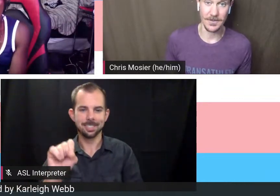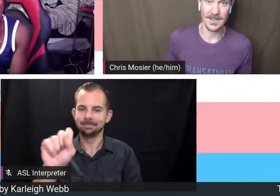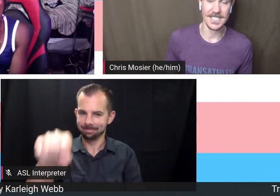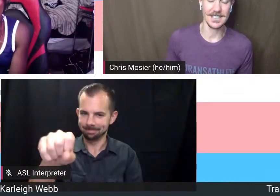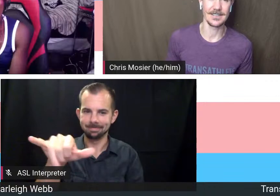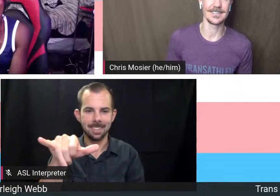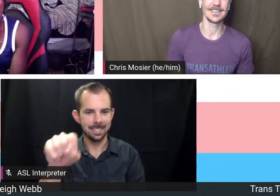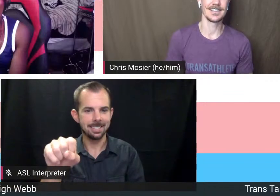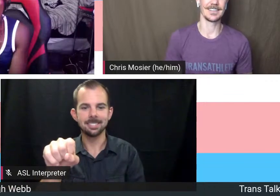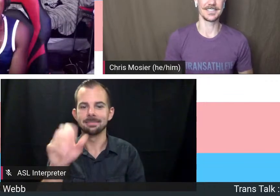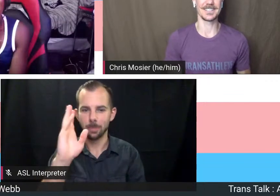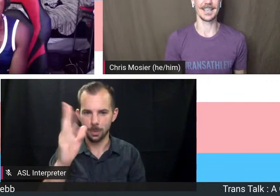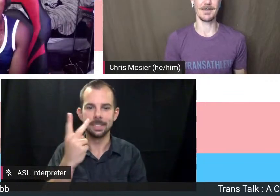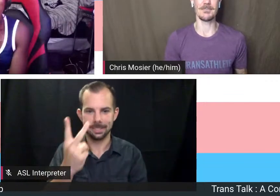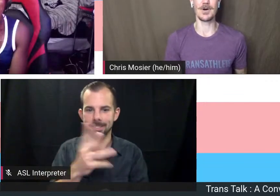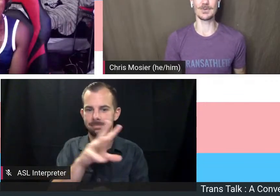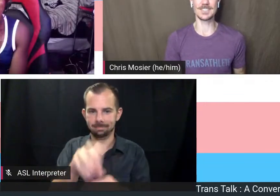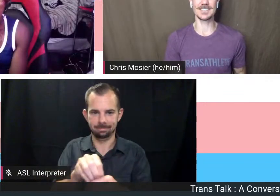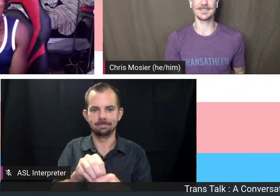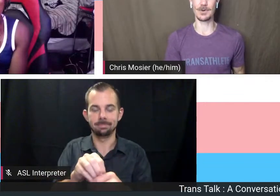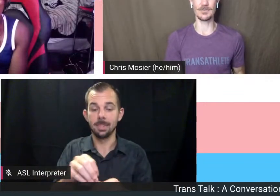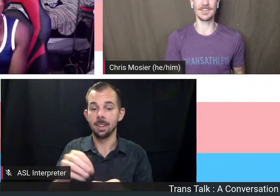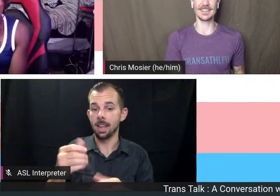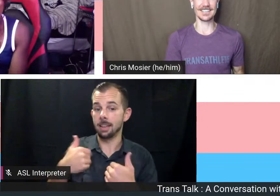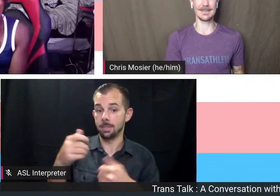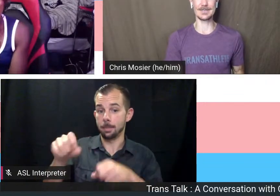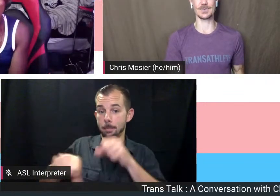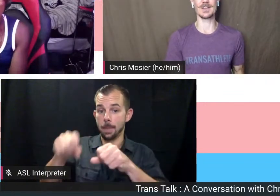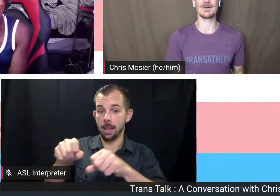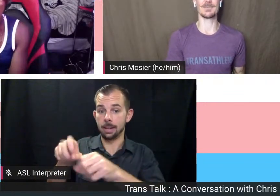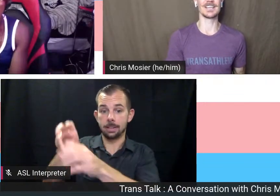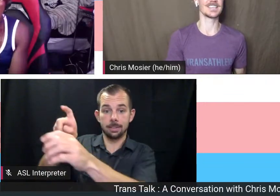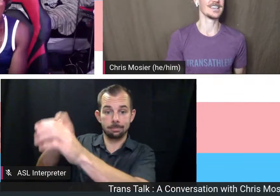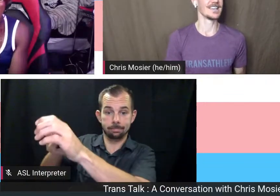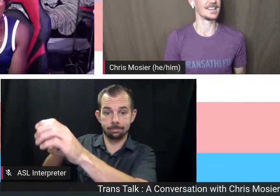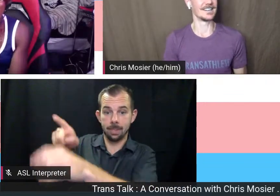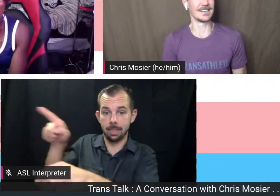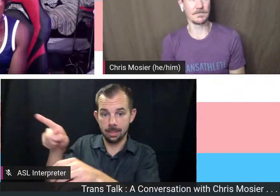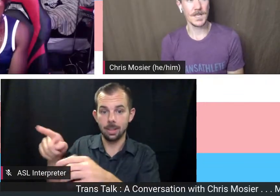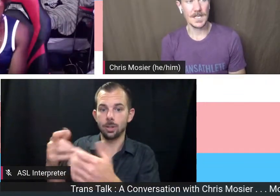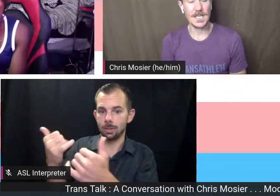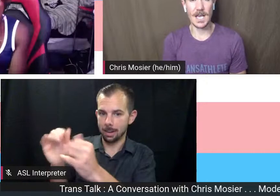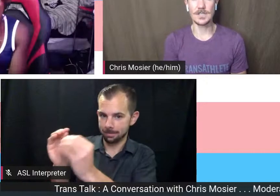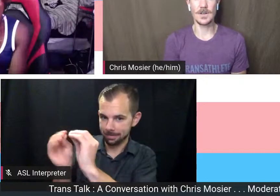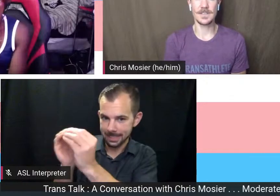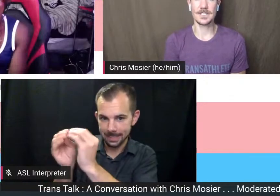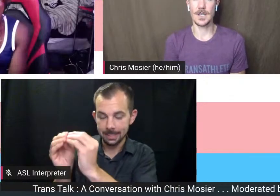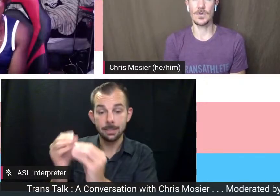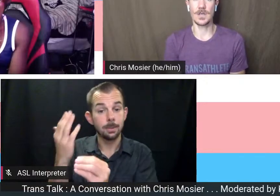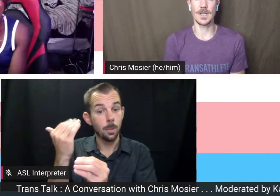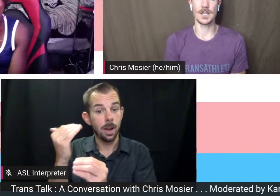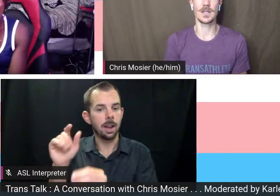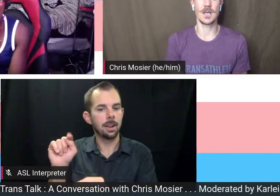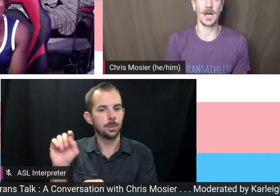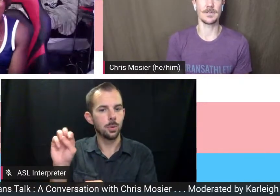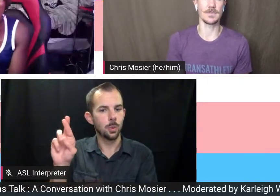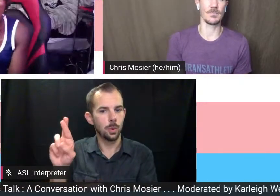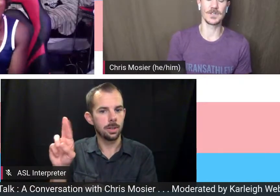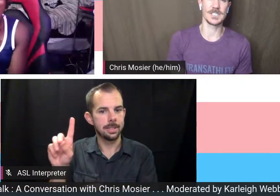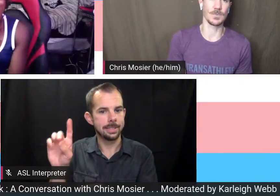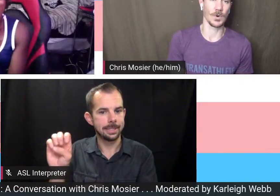the Tour de France is on, and this is like my most motivated time to ride my bike. I think so.